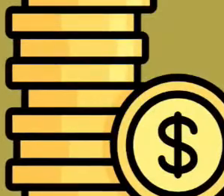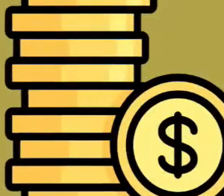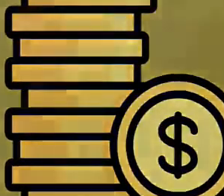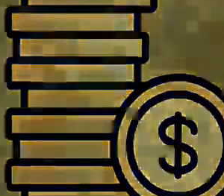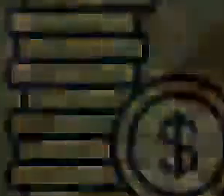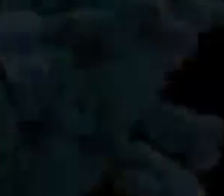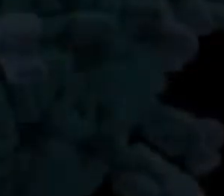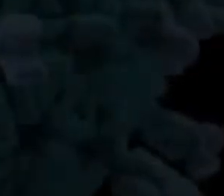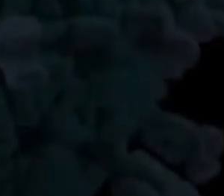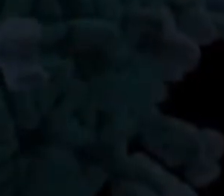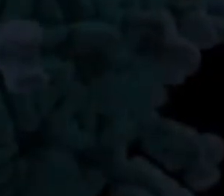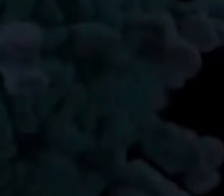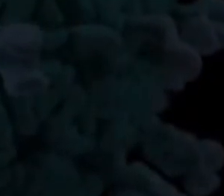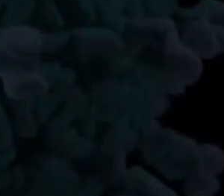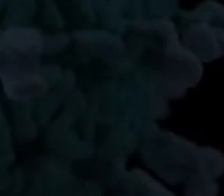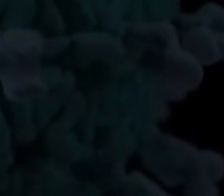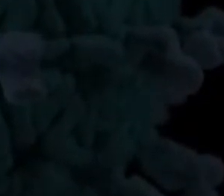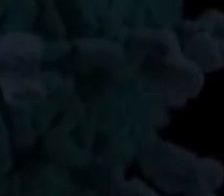Many people's